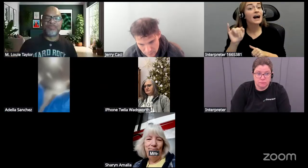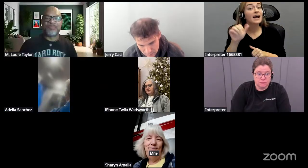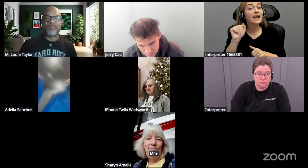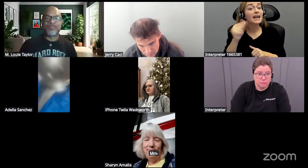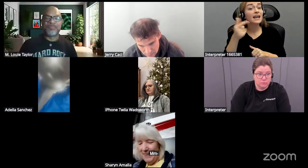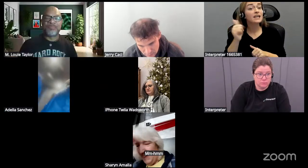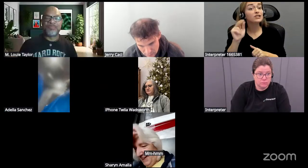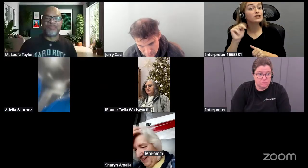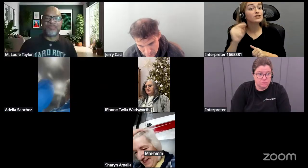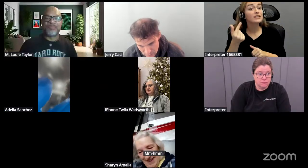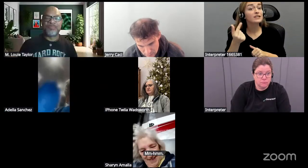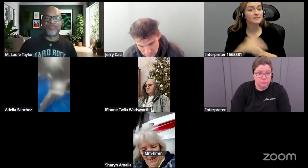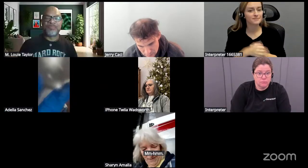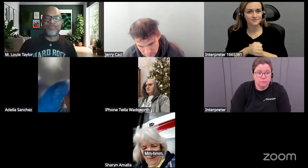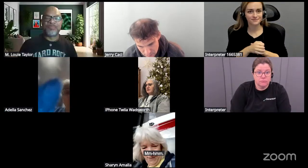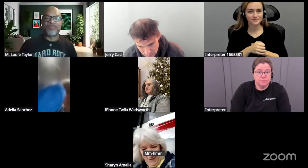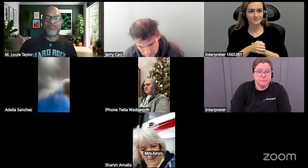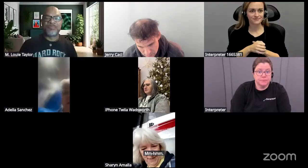anti-aging.